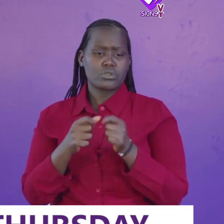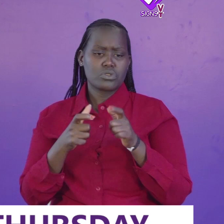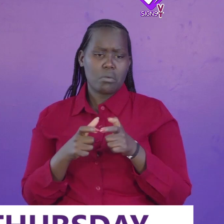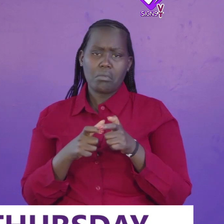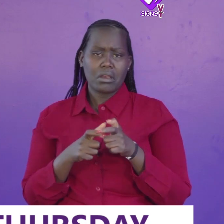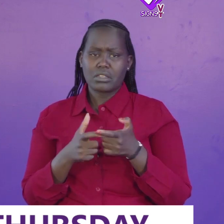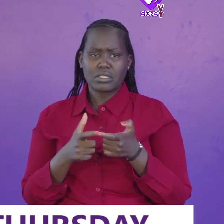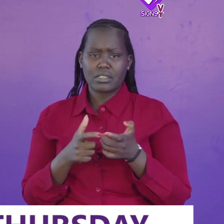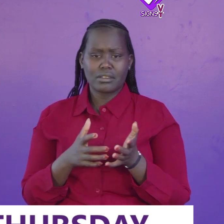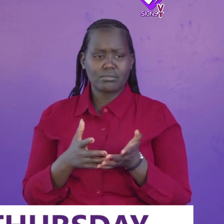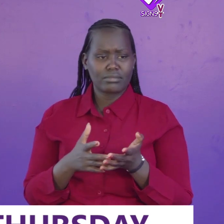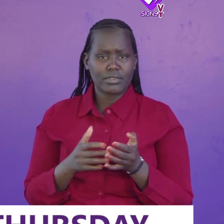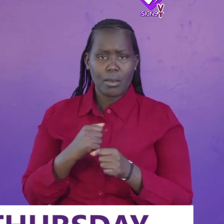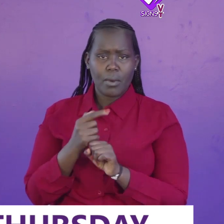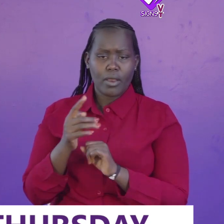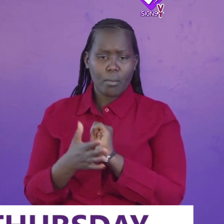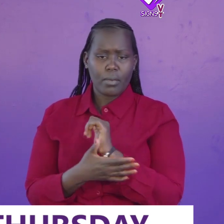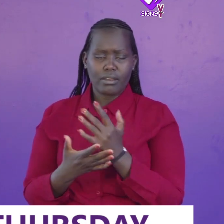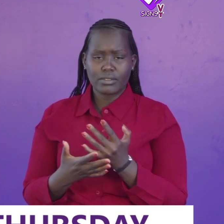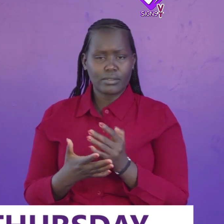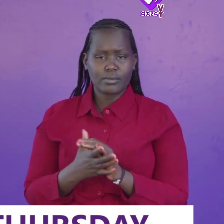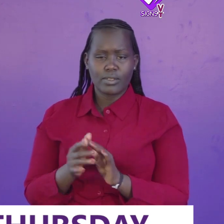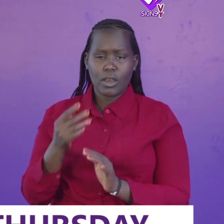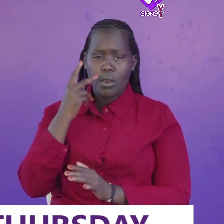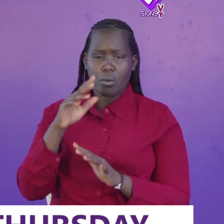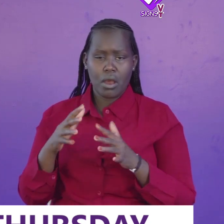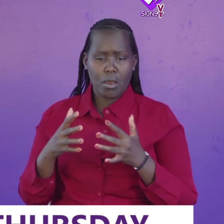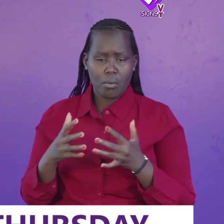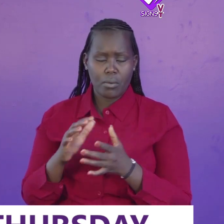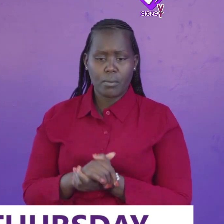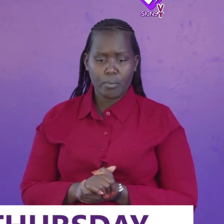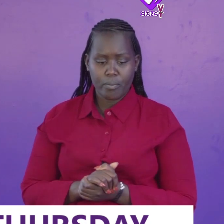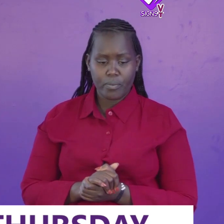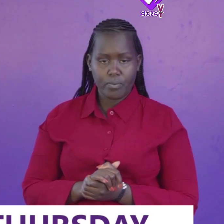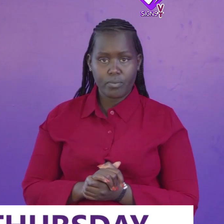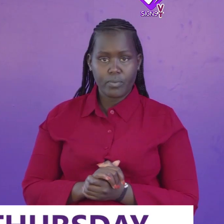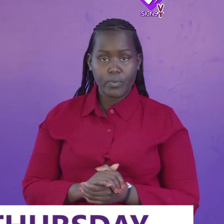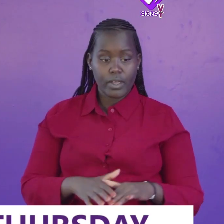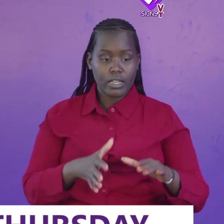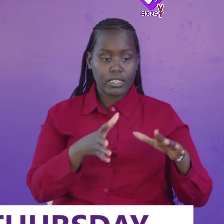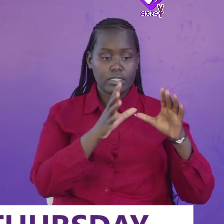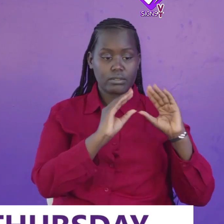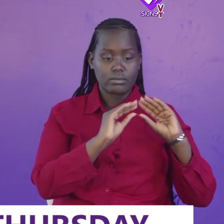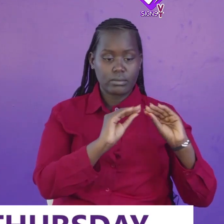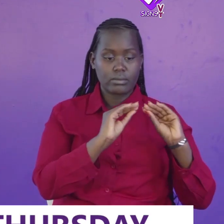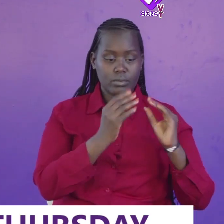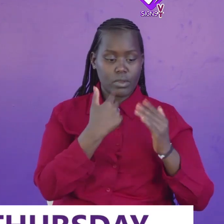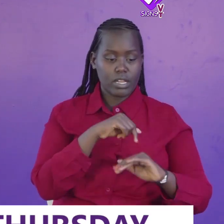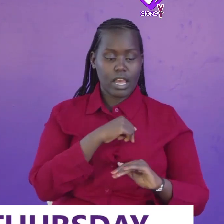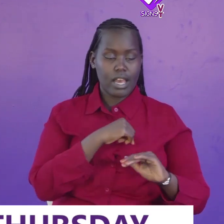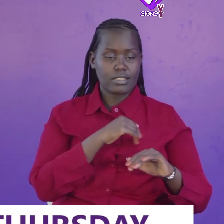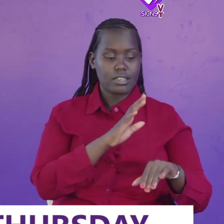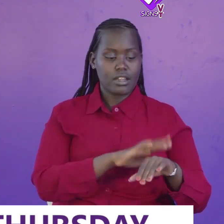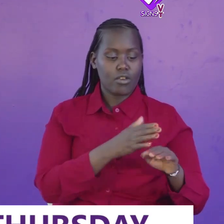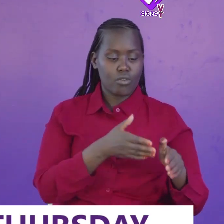imewaharibu. Kama si mtandao amngekuwa mnafanya hivi Gen Z. Unaona imeimpact aje? It has actually educated us in a very good